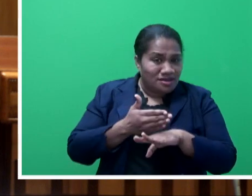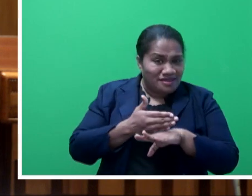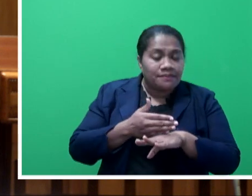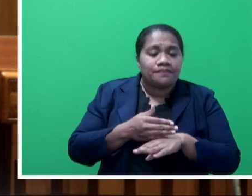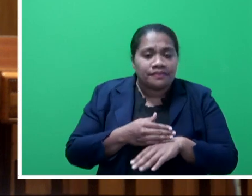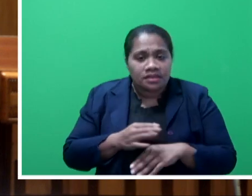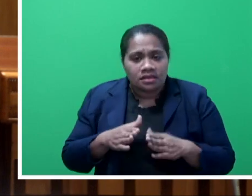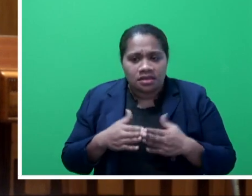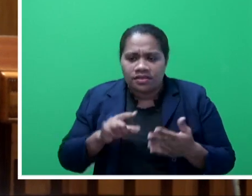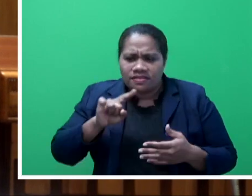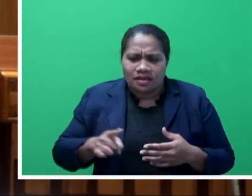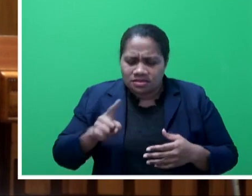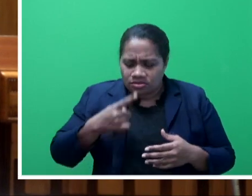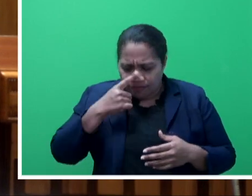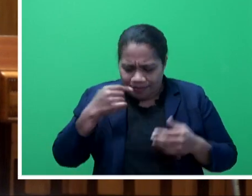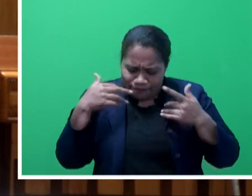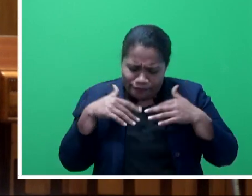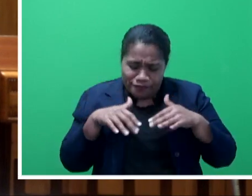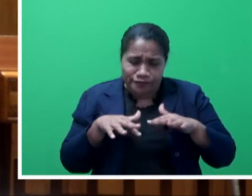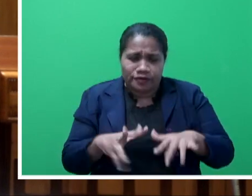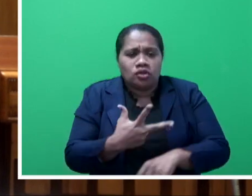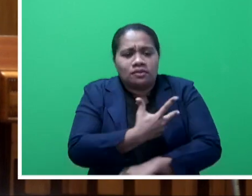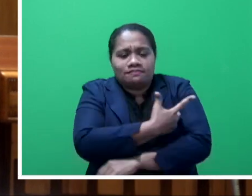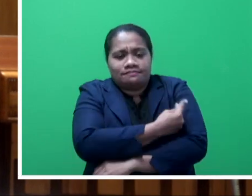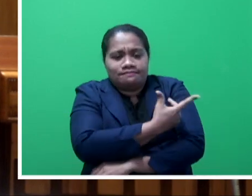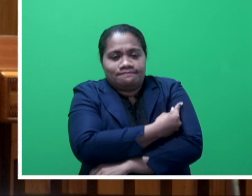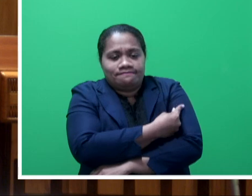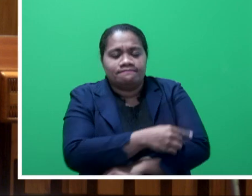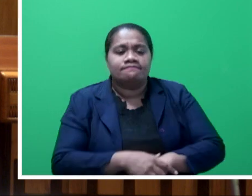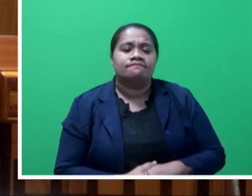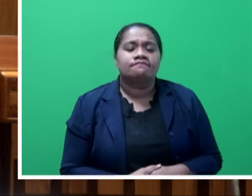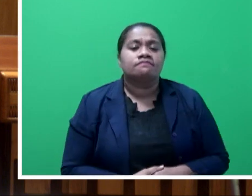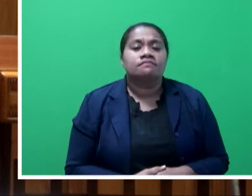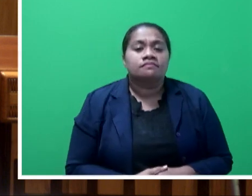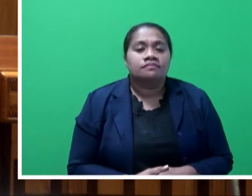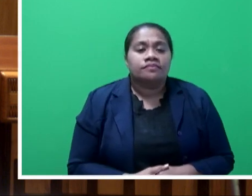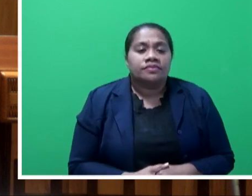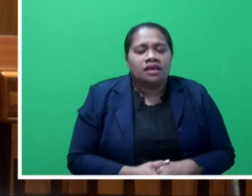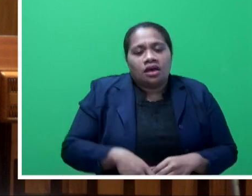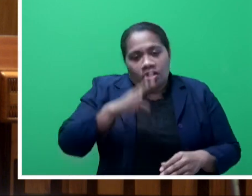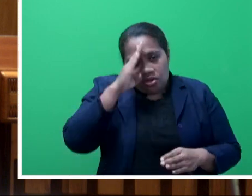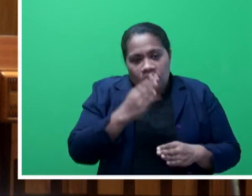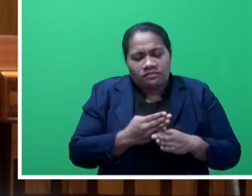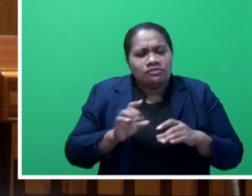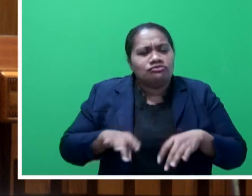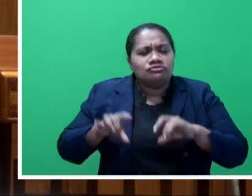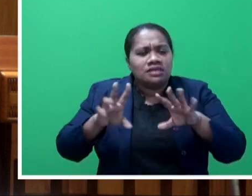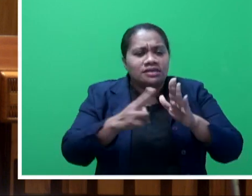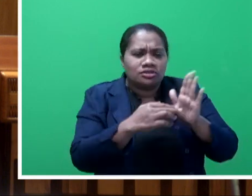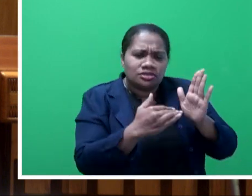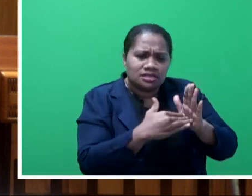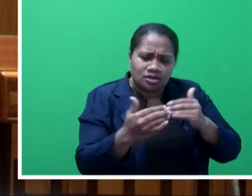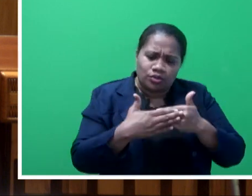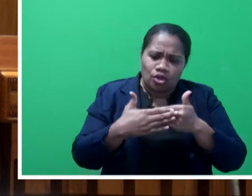have thousands of people now being done on a daily or weekly basis. And hopefully with Australia and New Zealand opening up